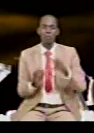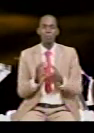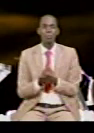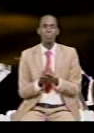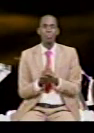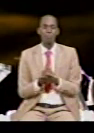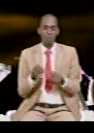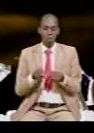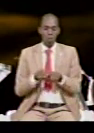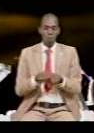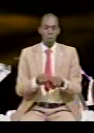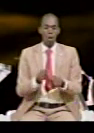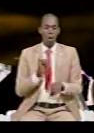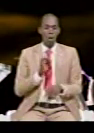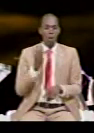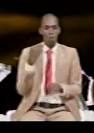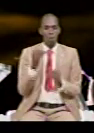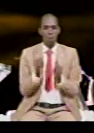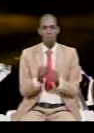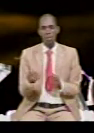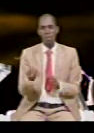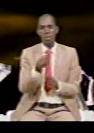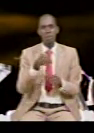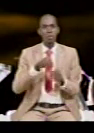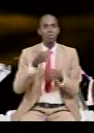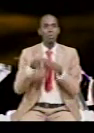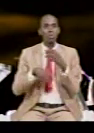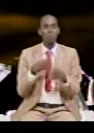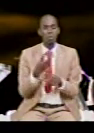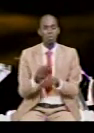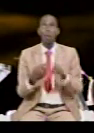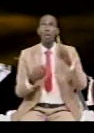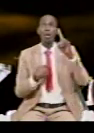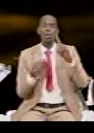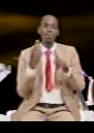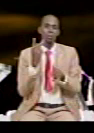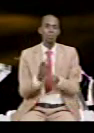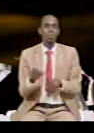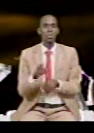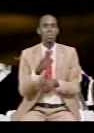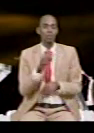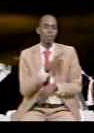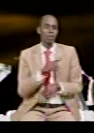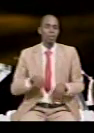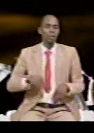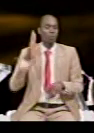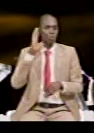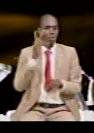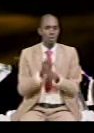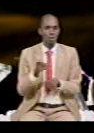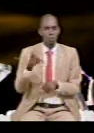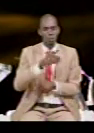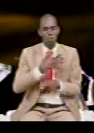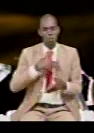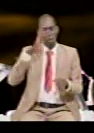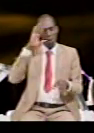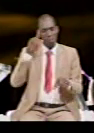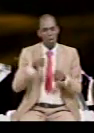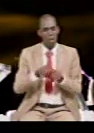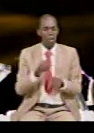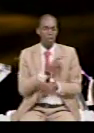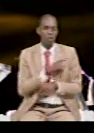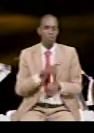was with them in the world, I kept them. The Lord will keep you, my brother. The Lord will keep you,